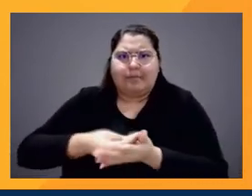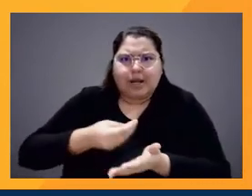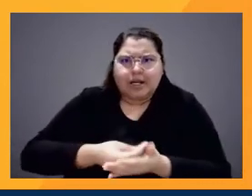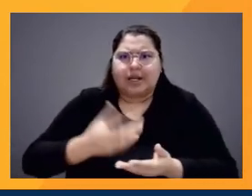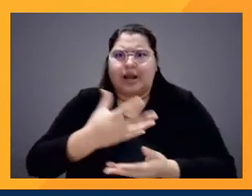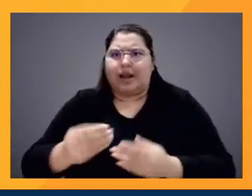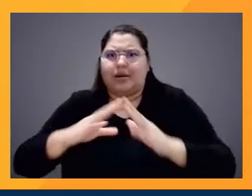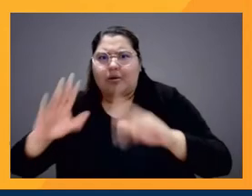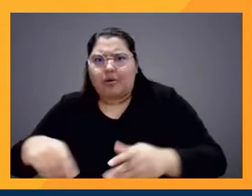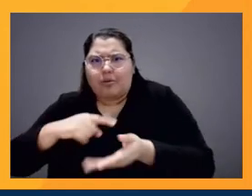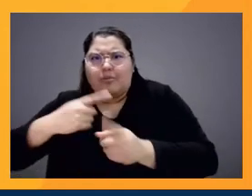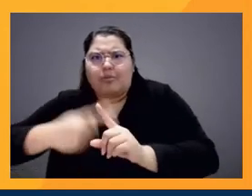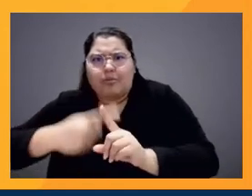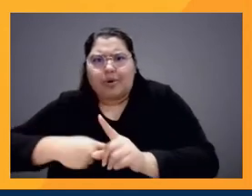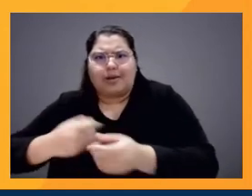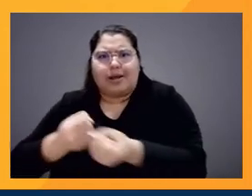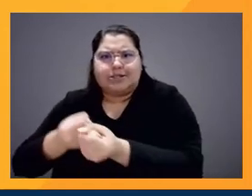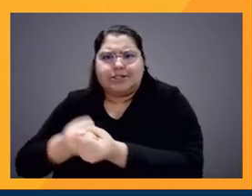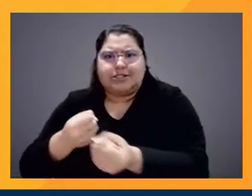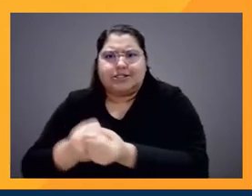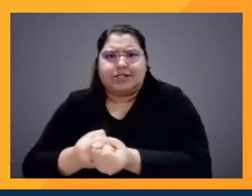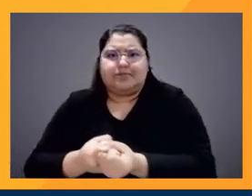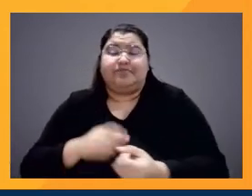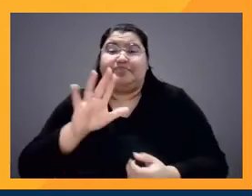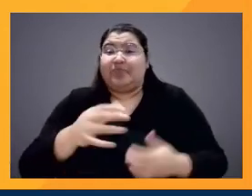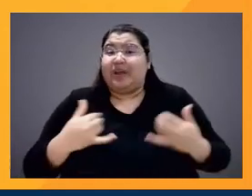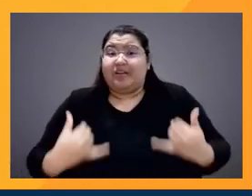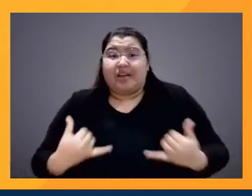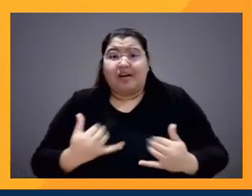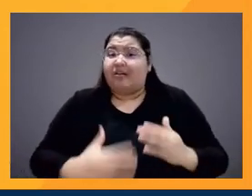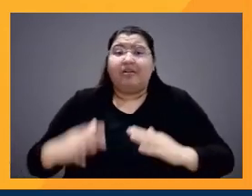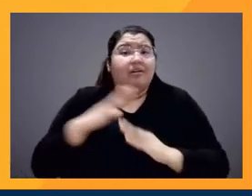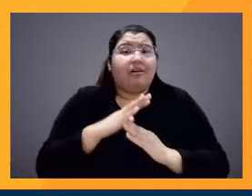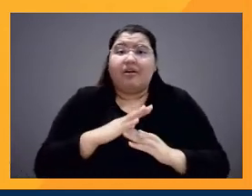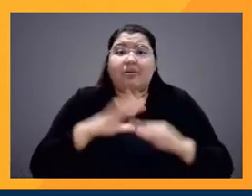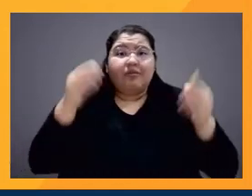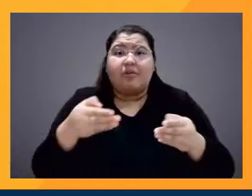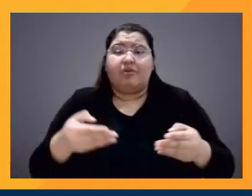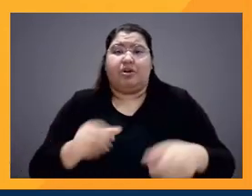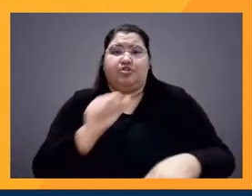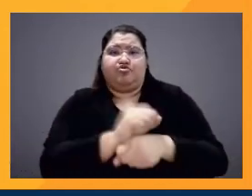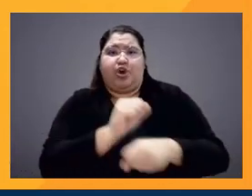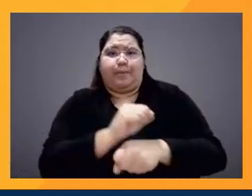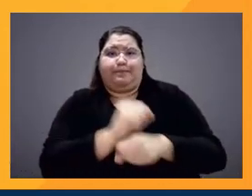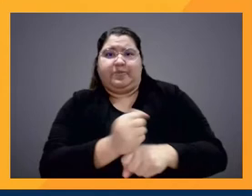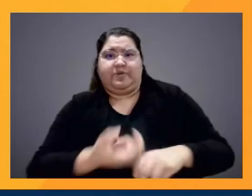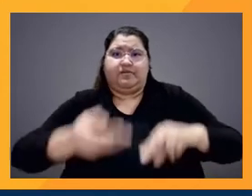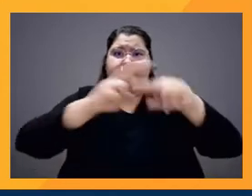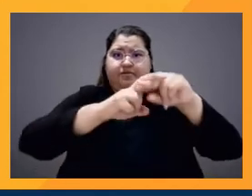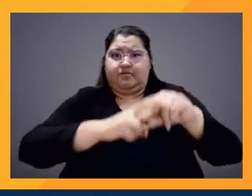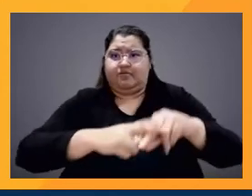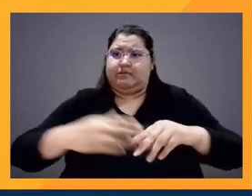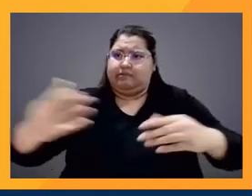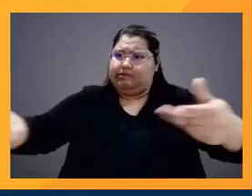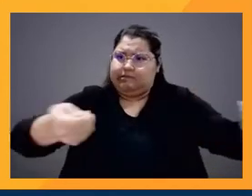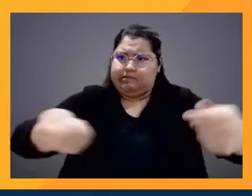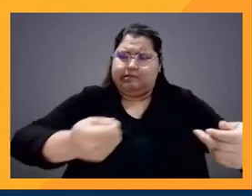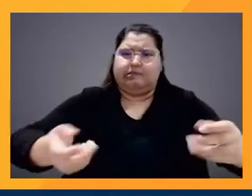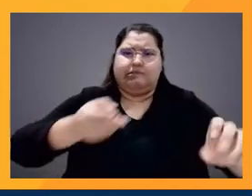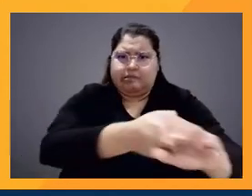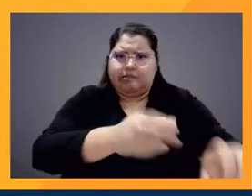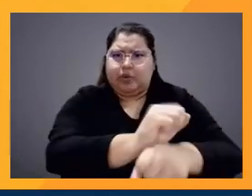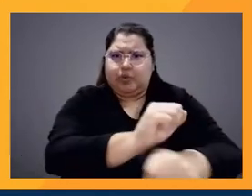working families money in their pockets, a monthly tax cut, and critical rental assistance. But we know the key to getting